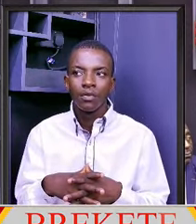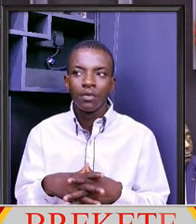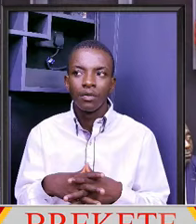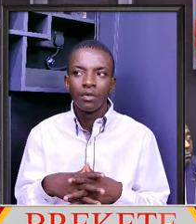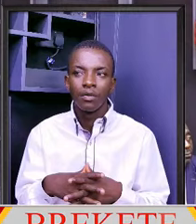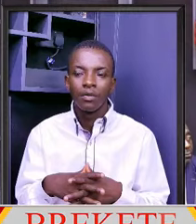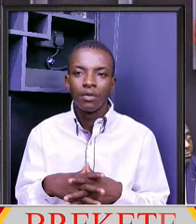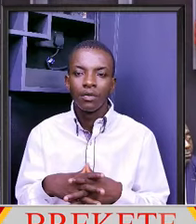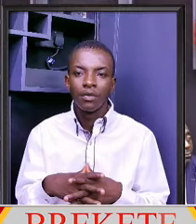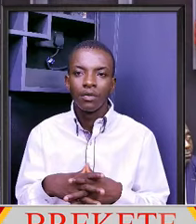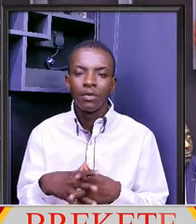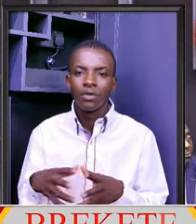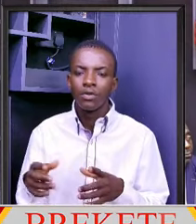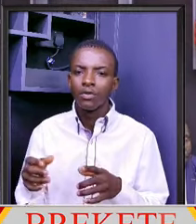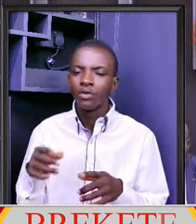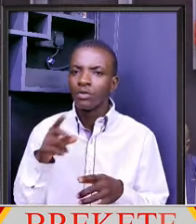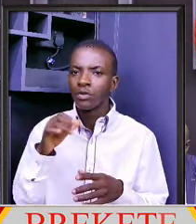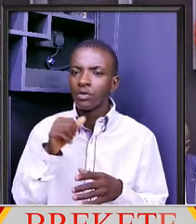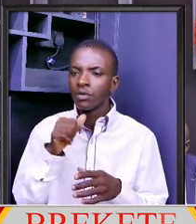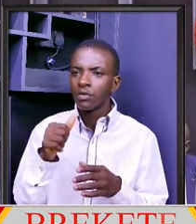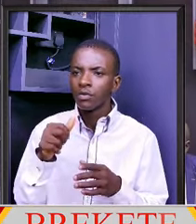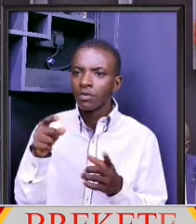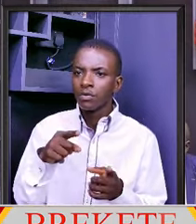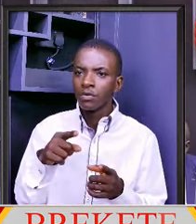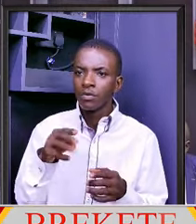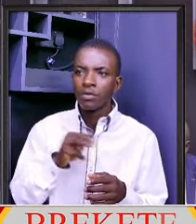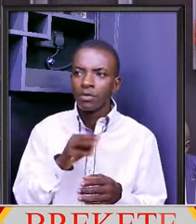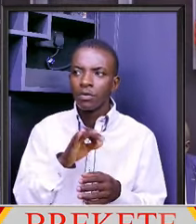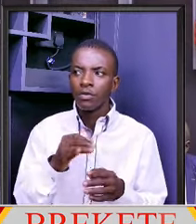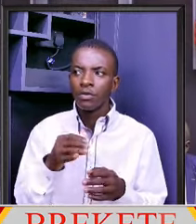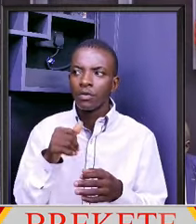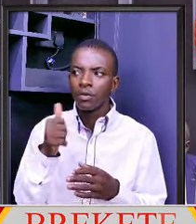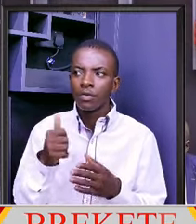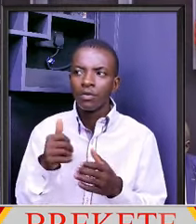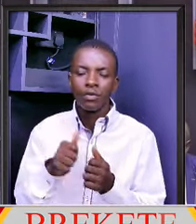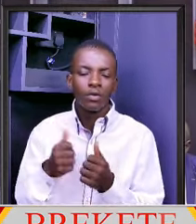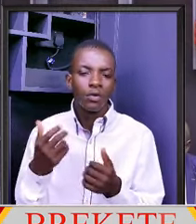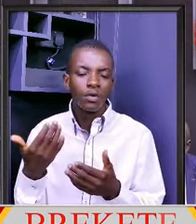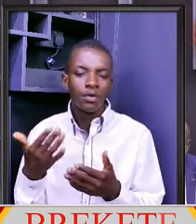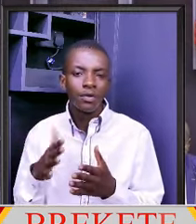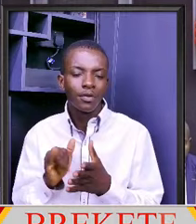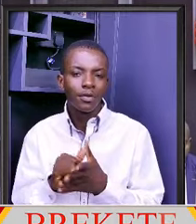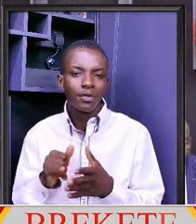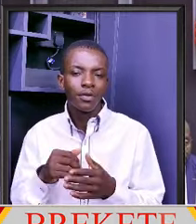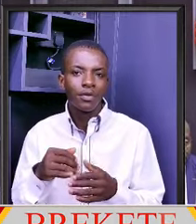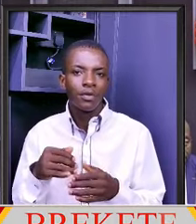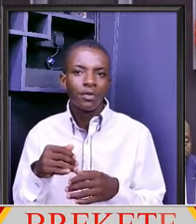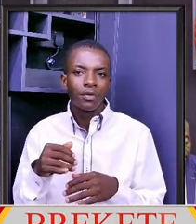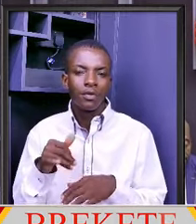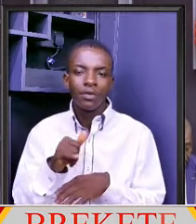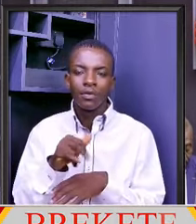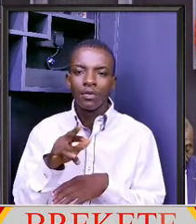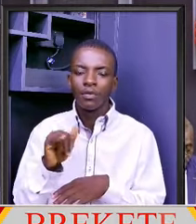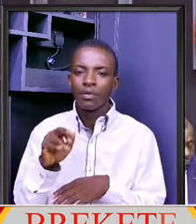you are still a member of Akumura? Member of Akumura. If you swear, we tell you Quran, we're in Ramadan.